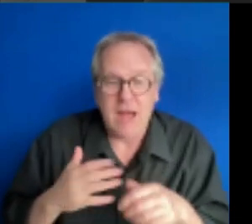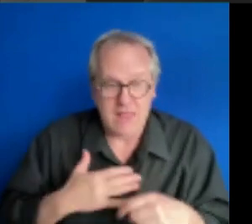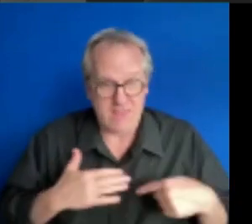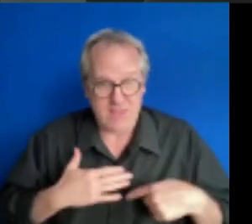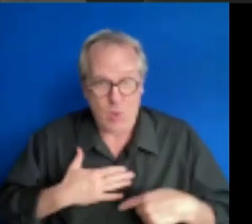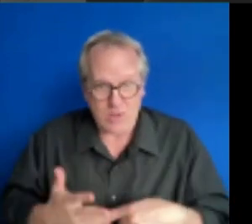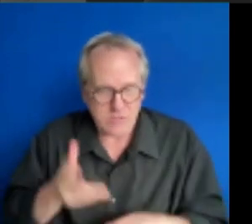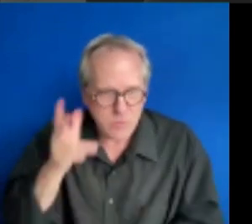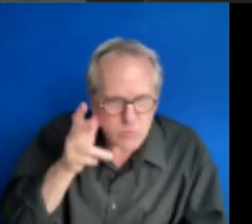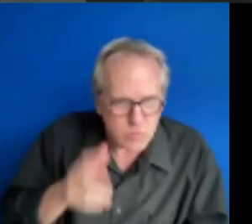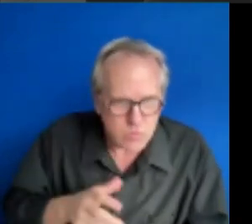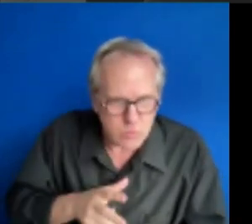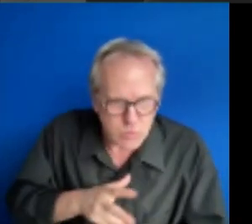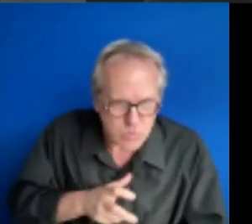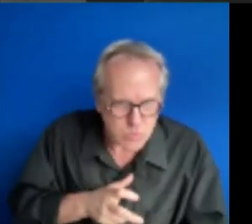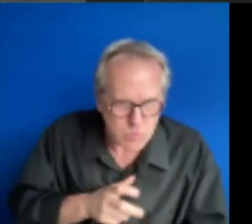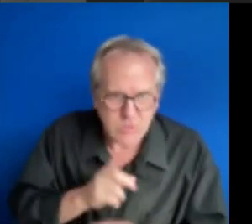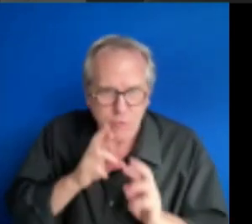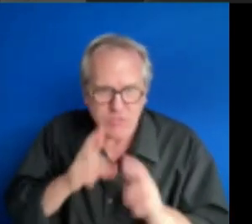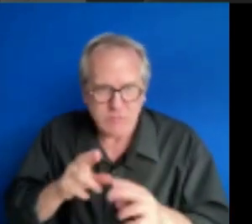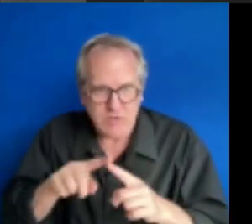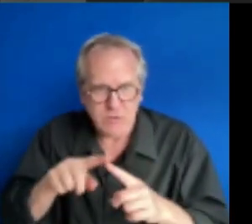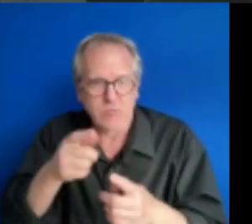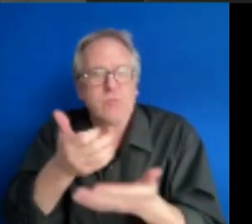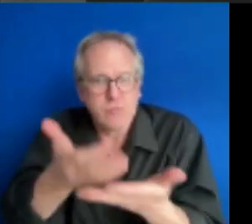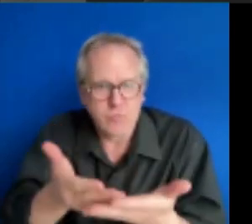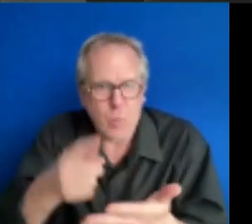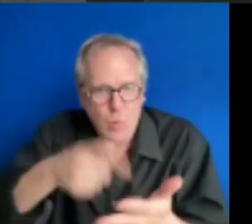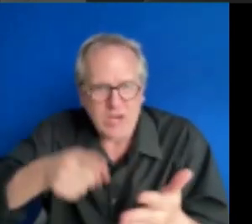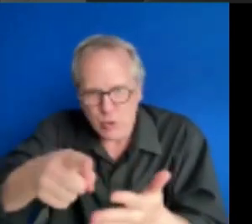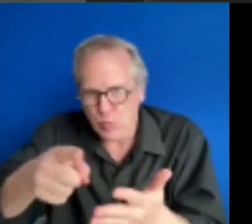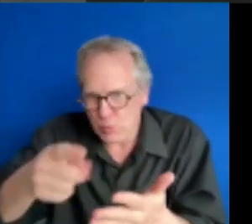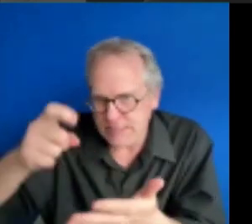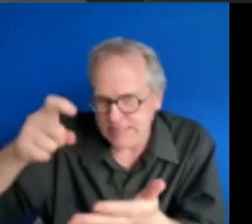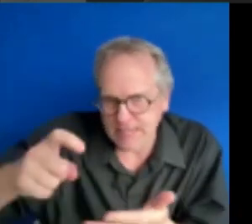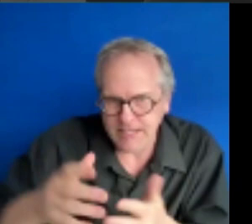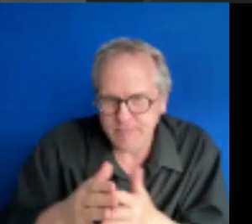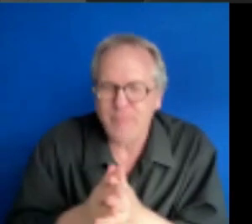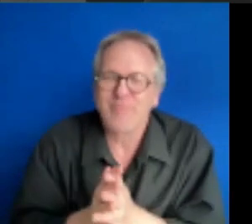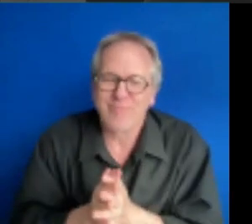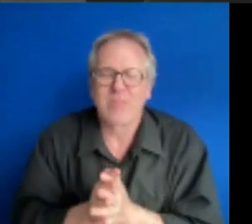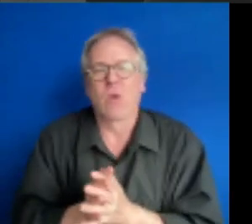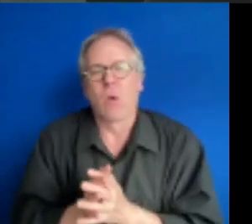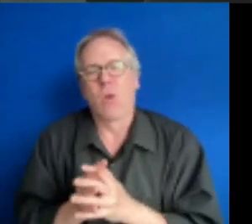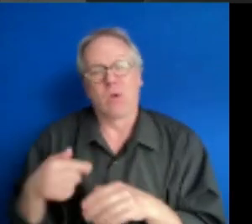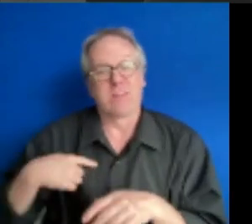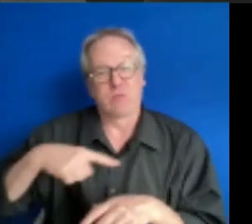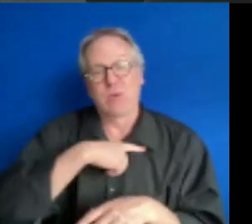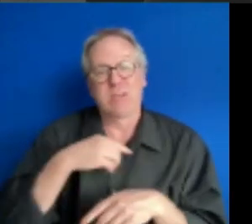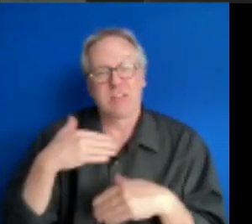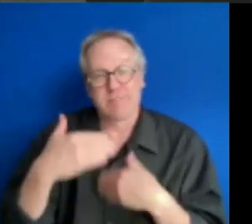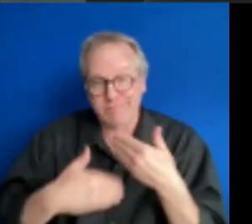need and respond to that. So I think that as we continue forward,